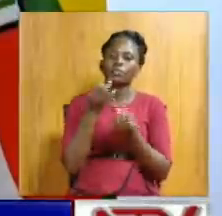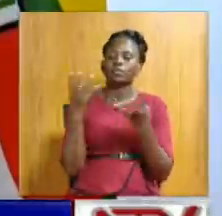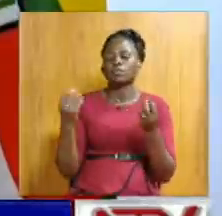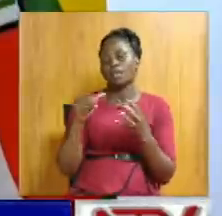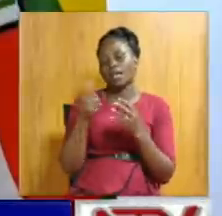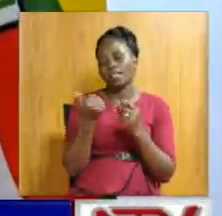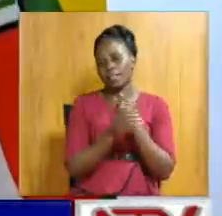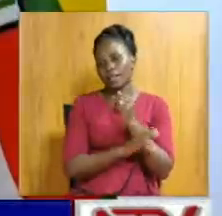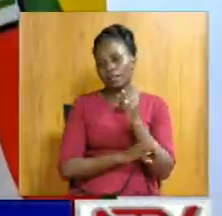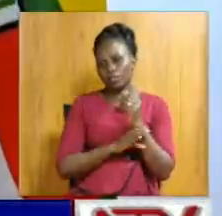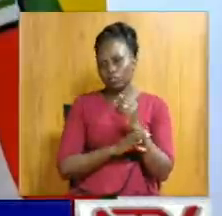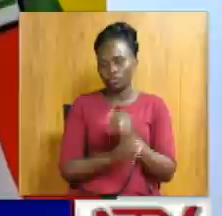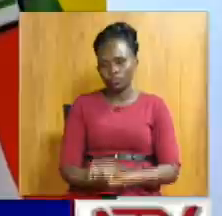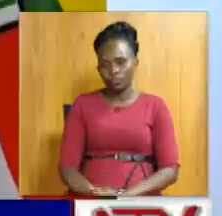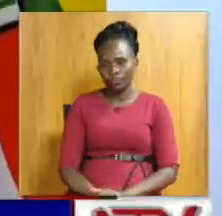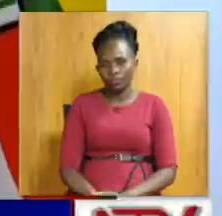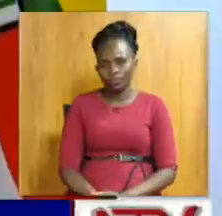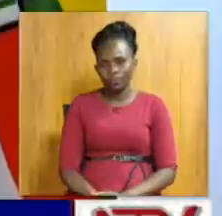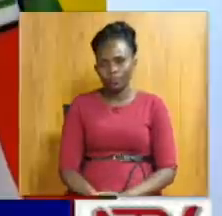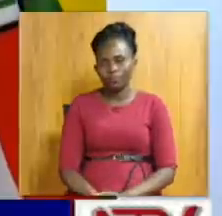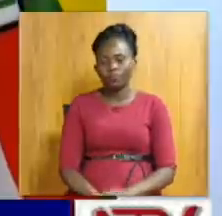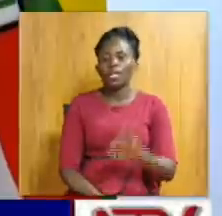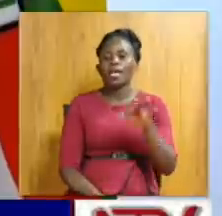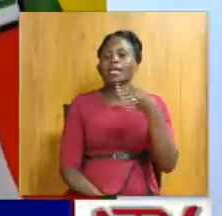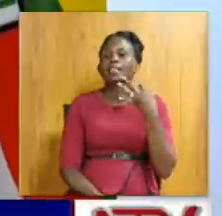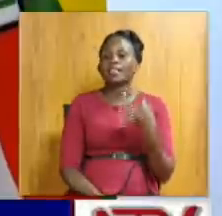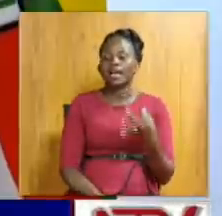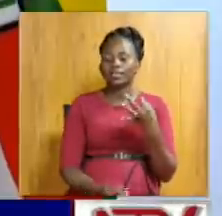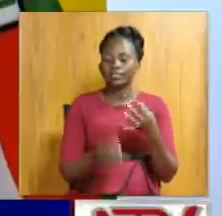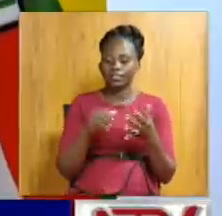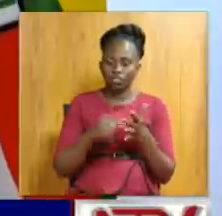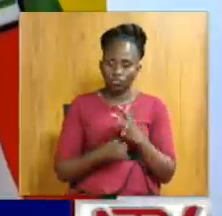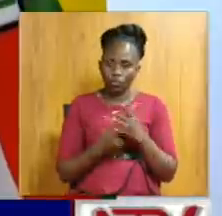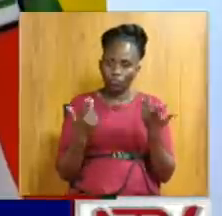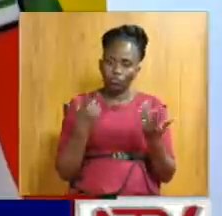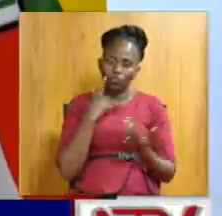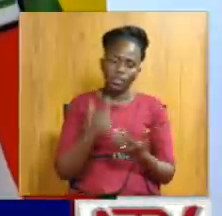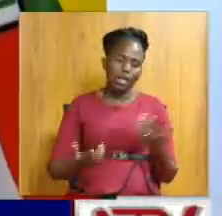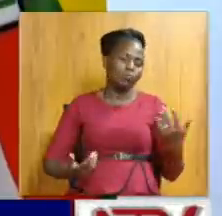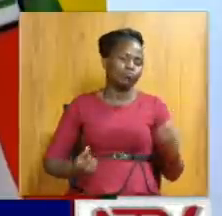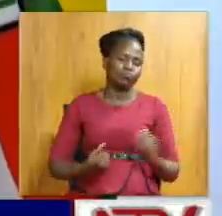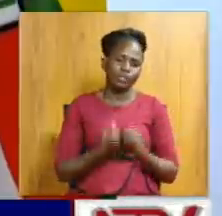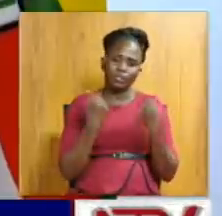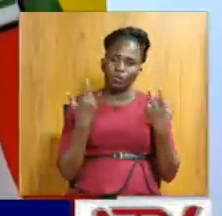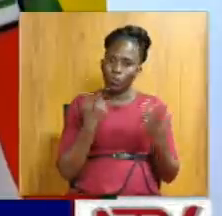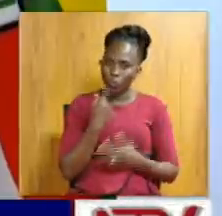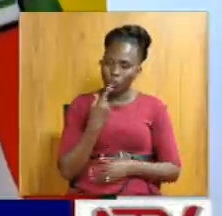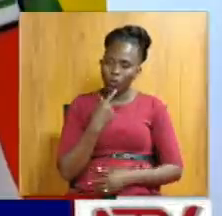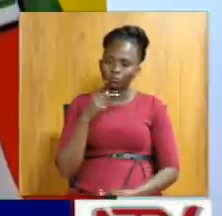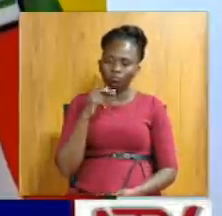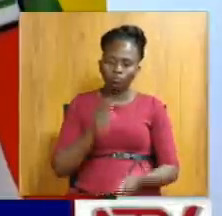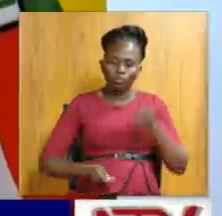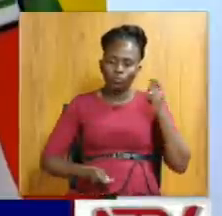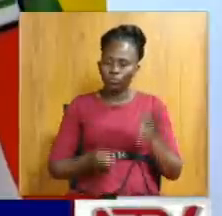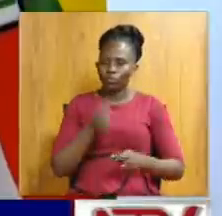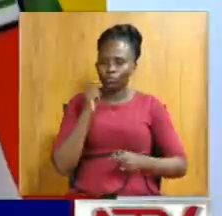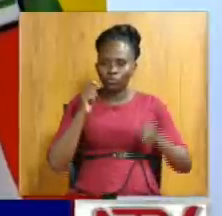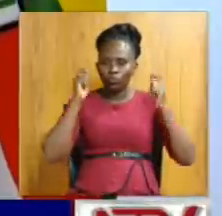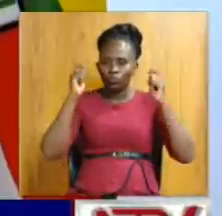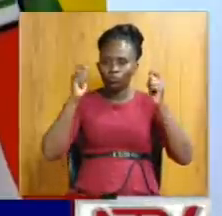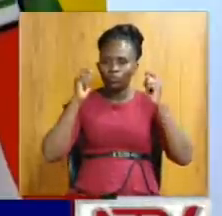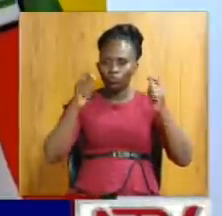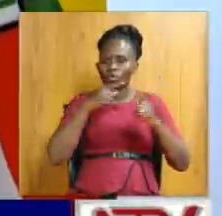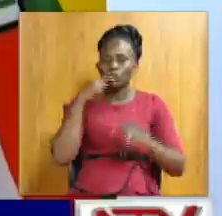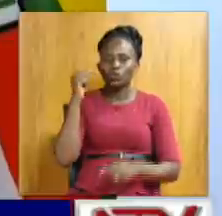countries. The third element of tragic comedy were the protestations by NUP